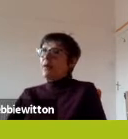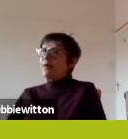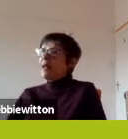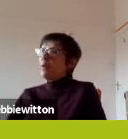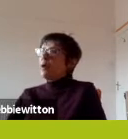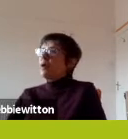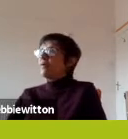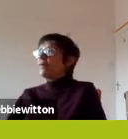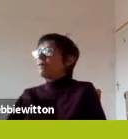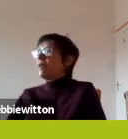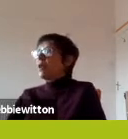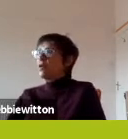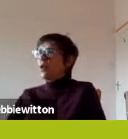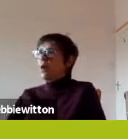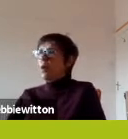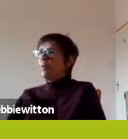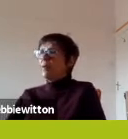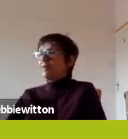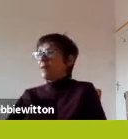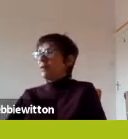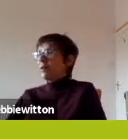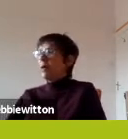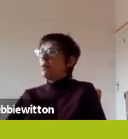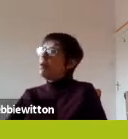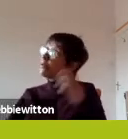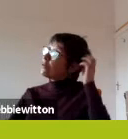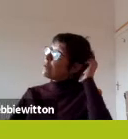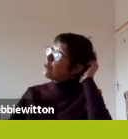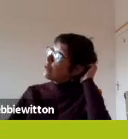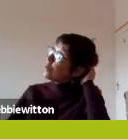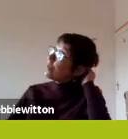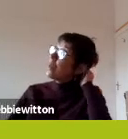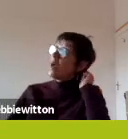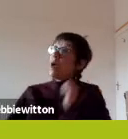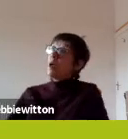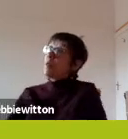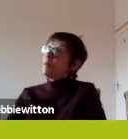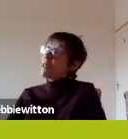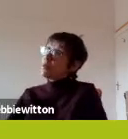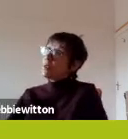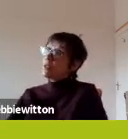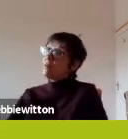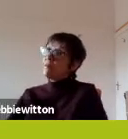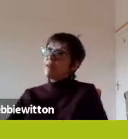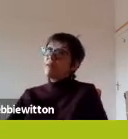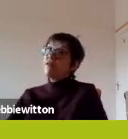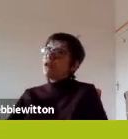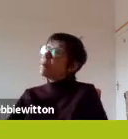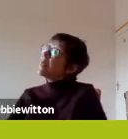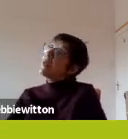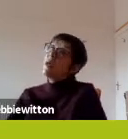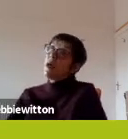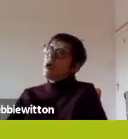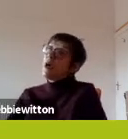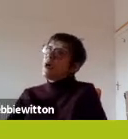now there's a network of 70 local co-ops internationally. Most are in Europe. The biggest ones are in France and